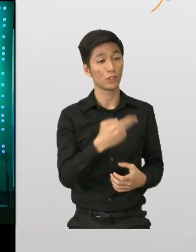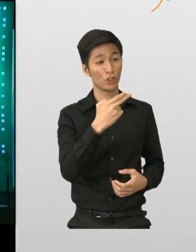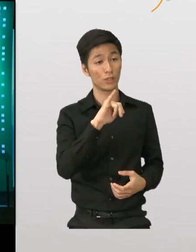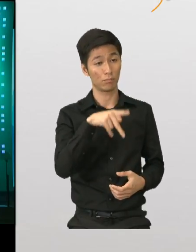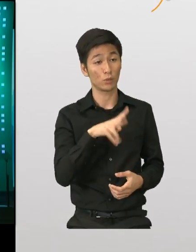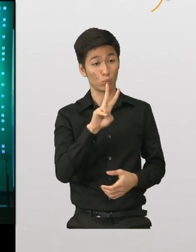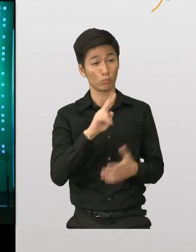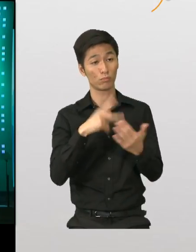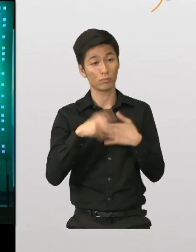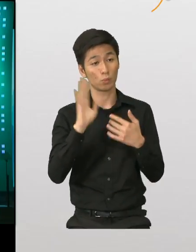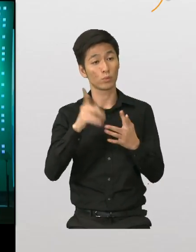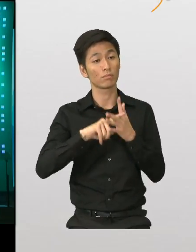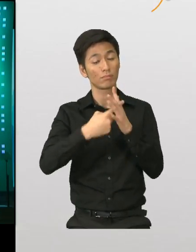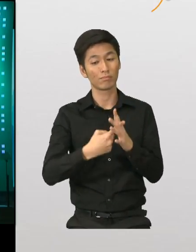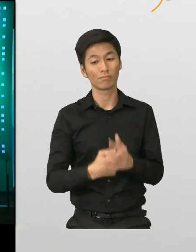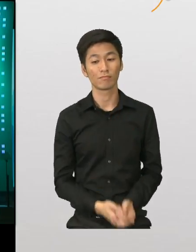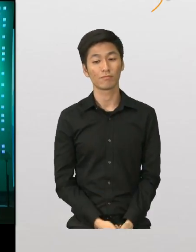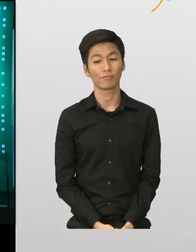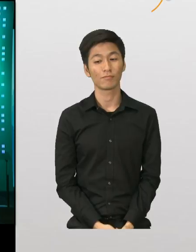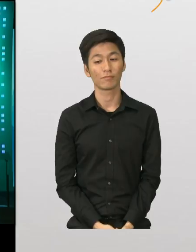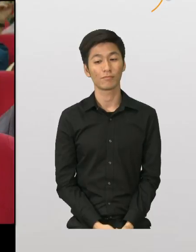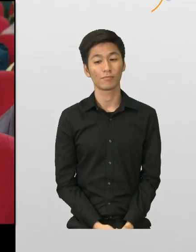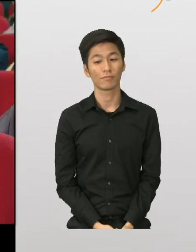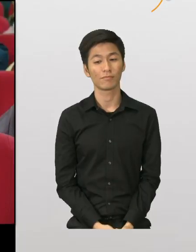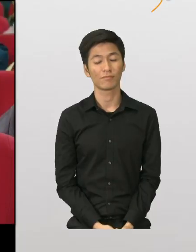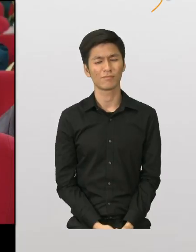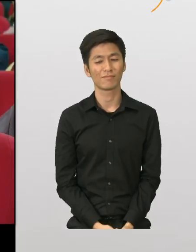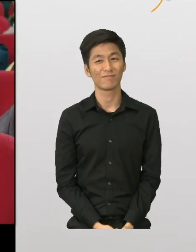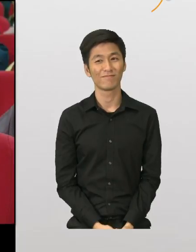program. Akan datang.